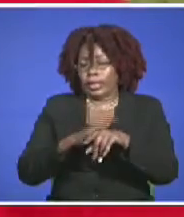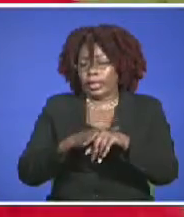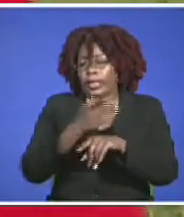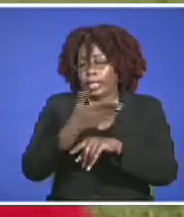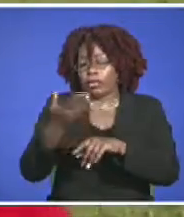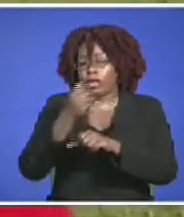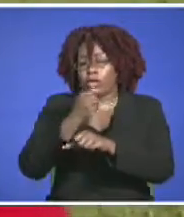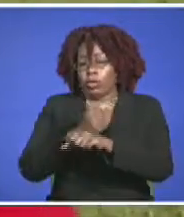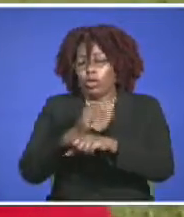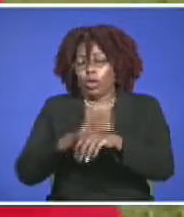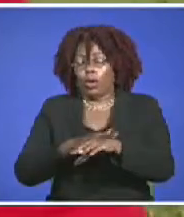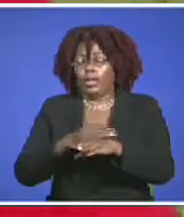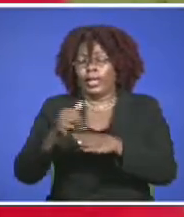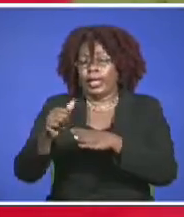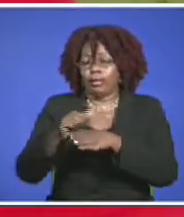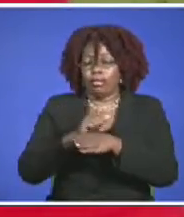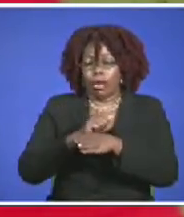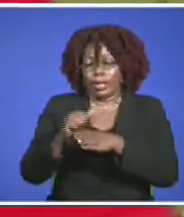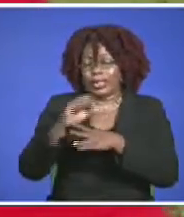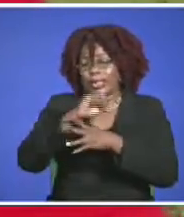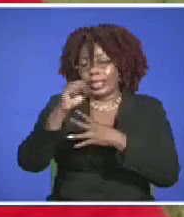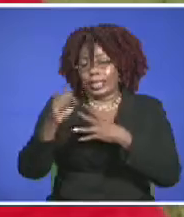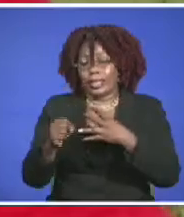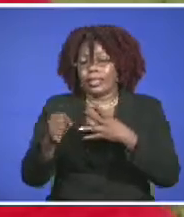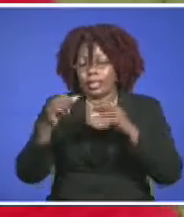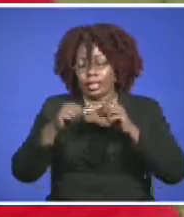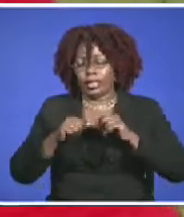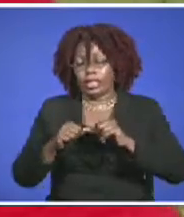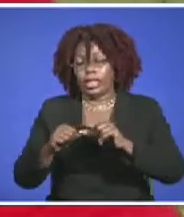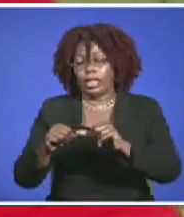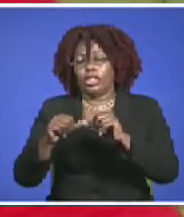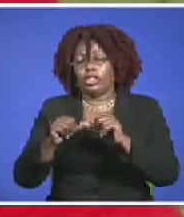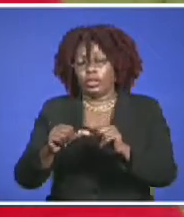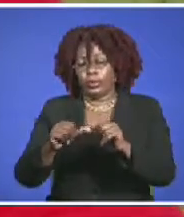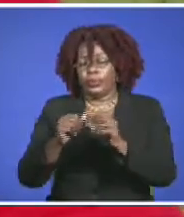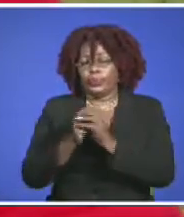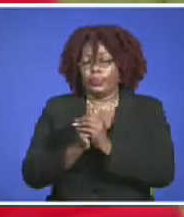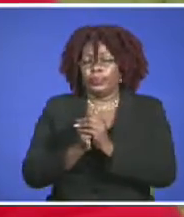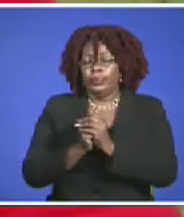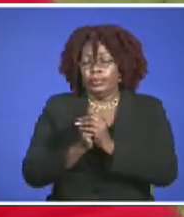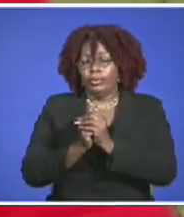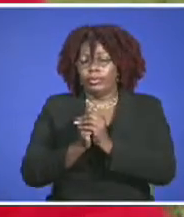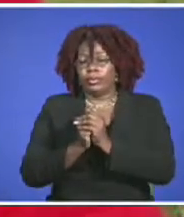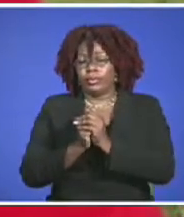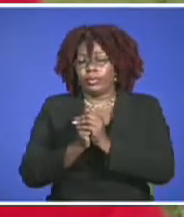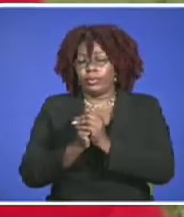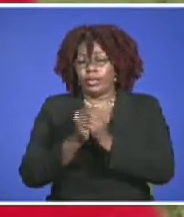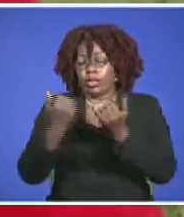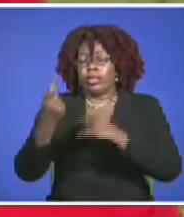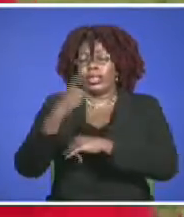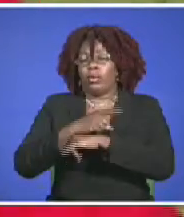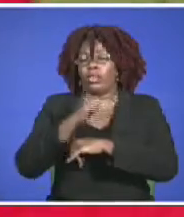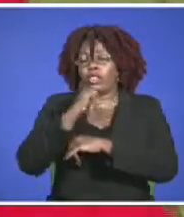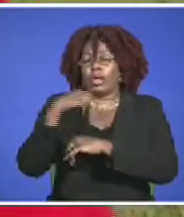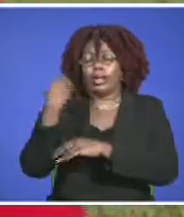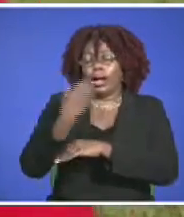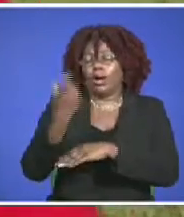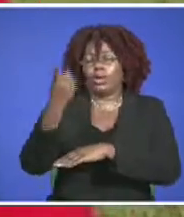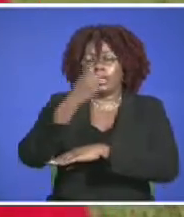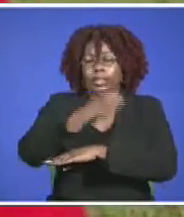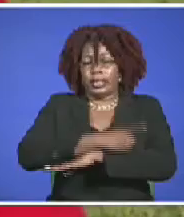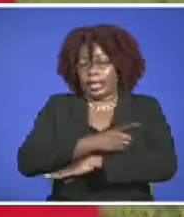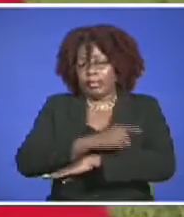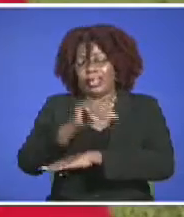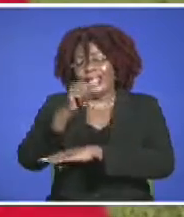in practice this week and as the season goes on. And so today just was an odd day. You know, football is a game. Any